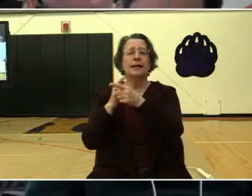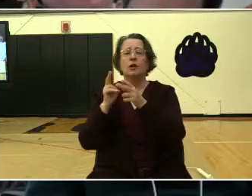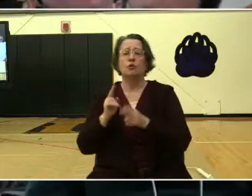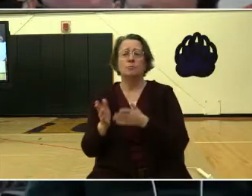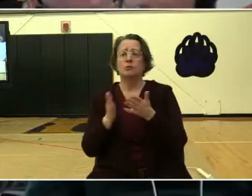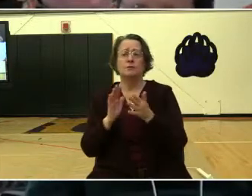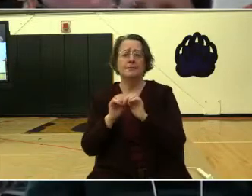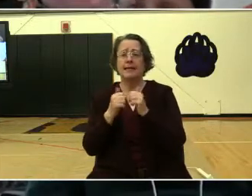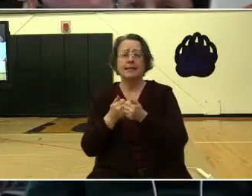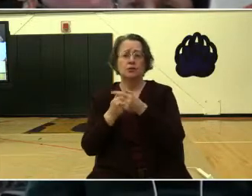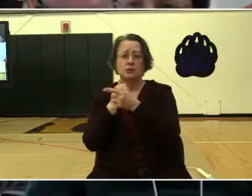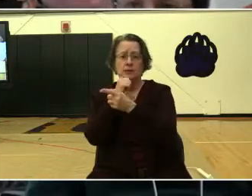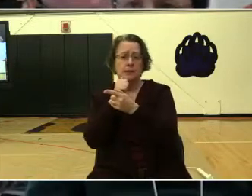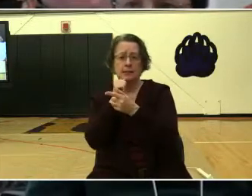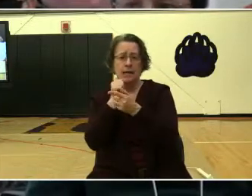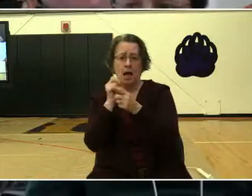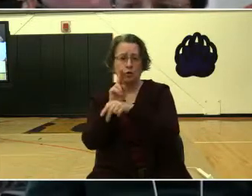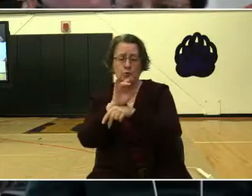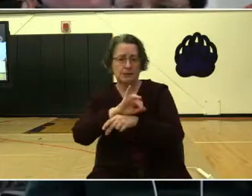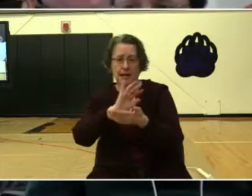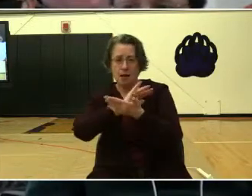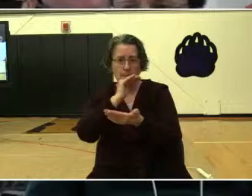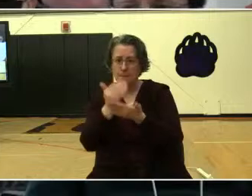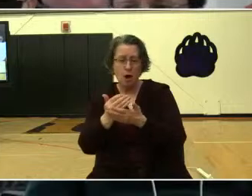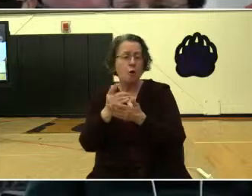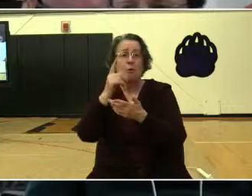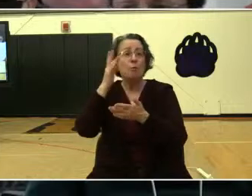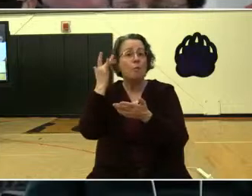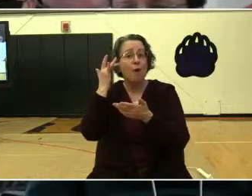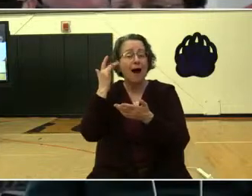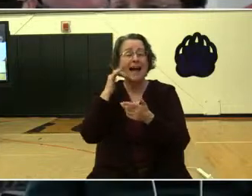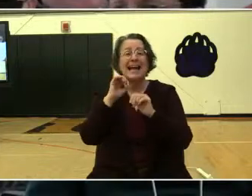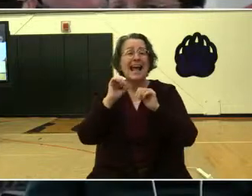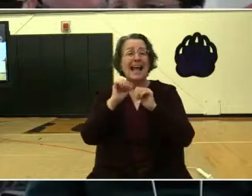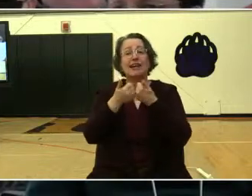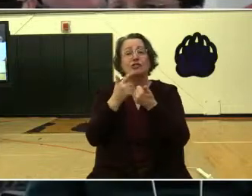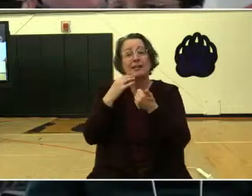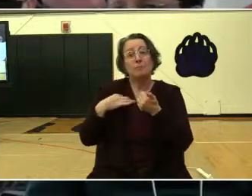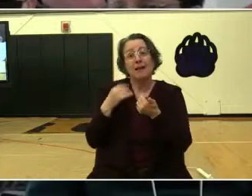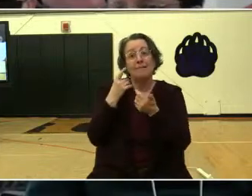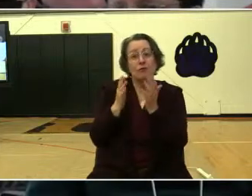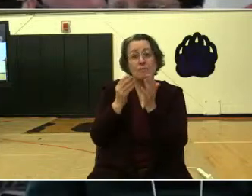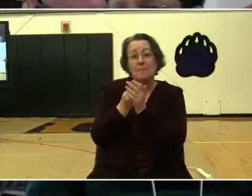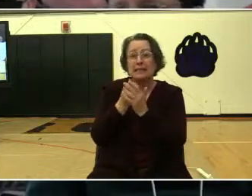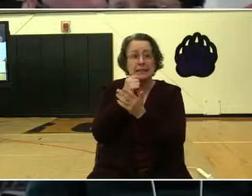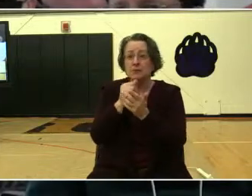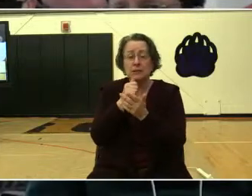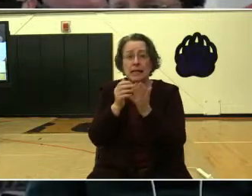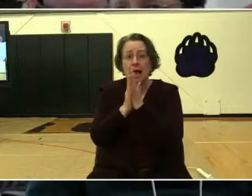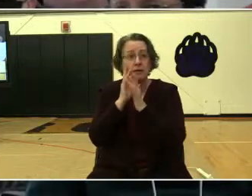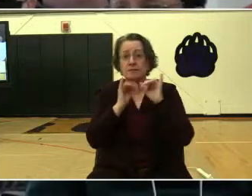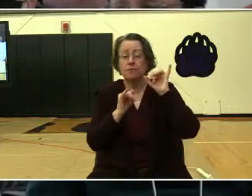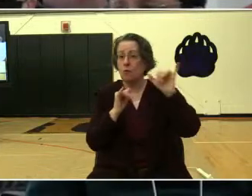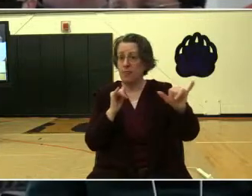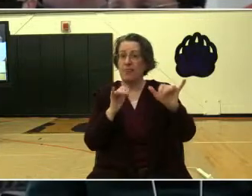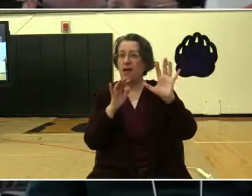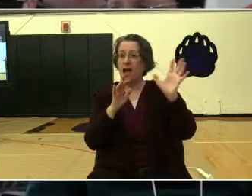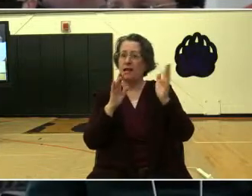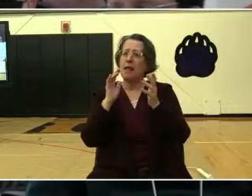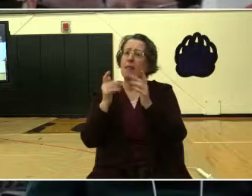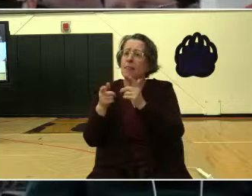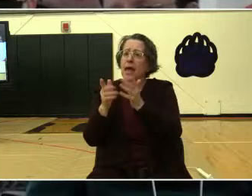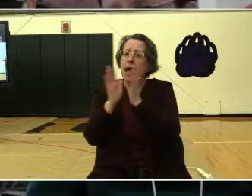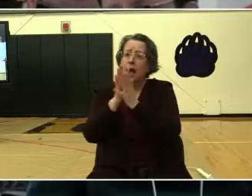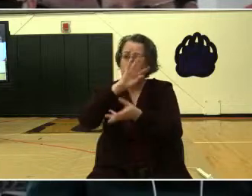agencies didn't actually ask for that full amount in total and um because they're really um thoughtful